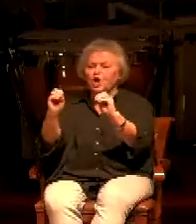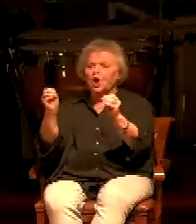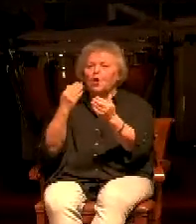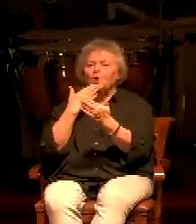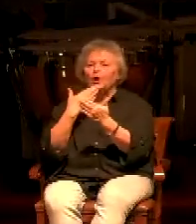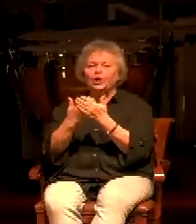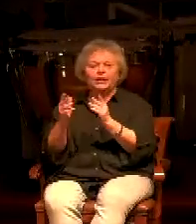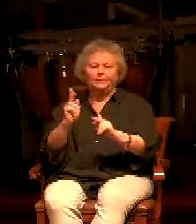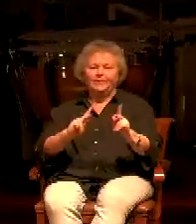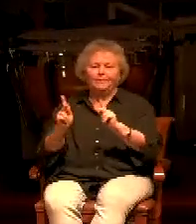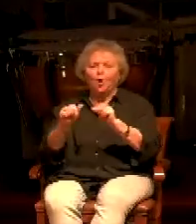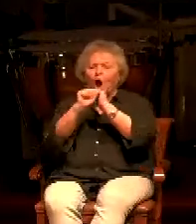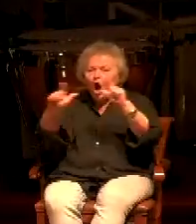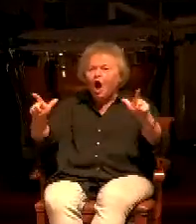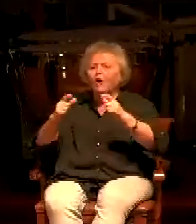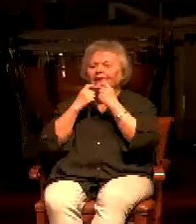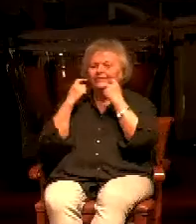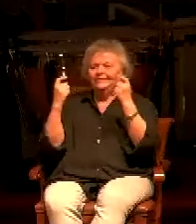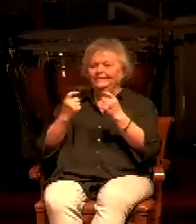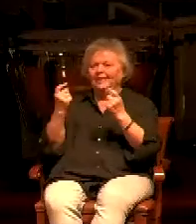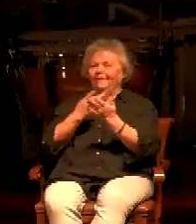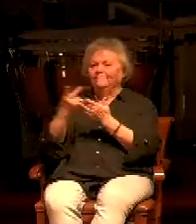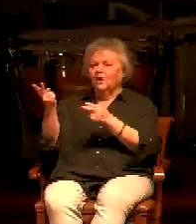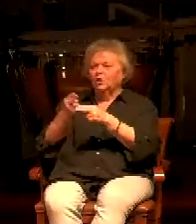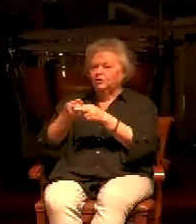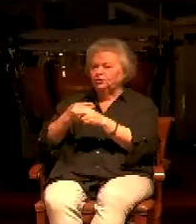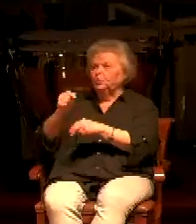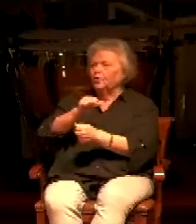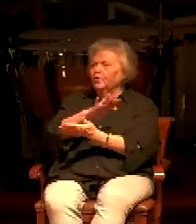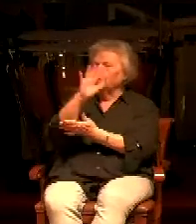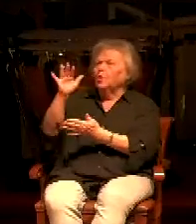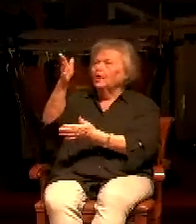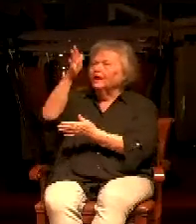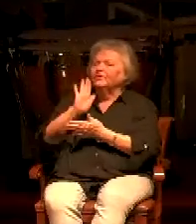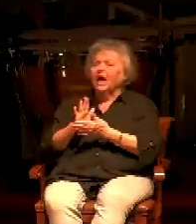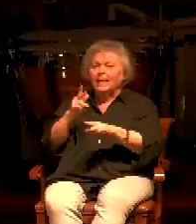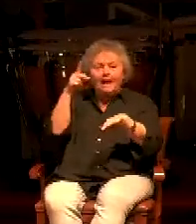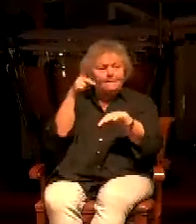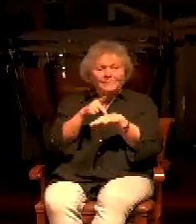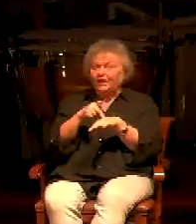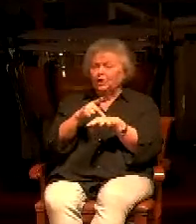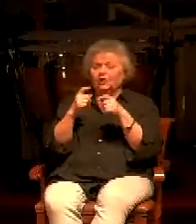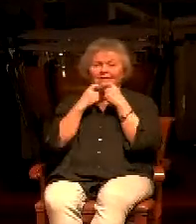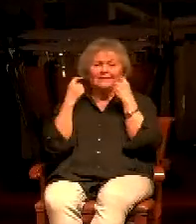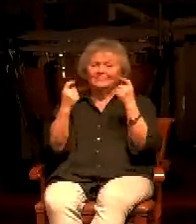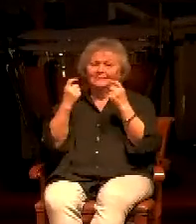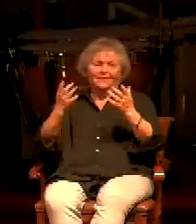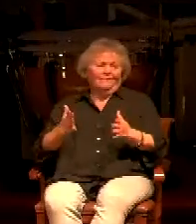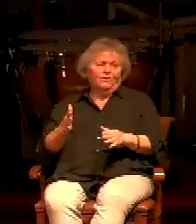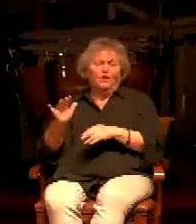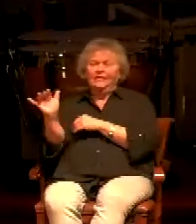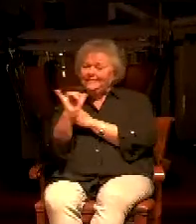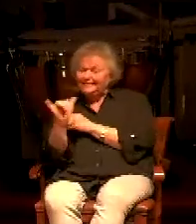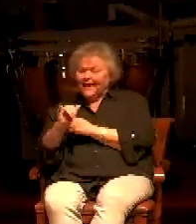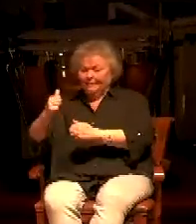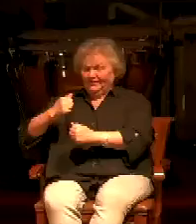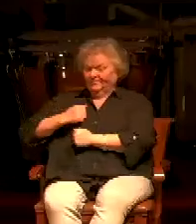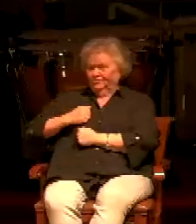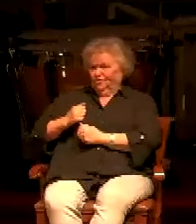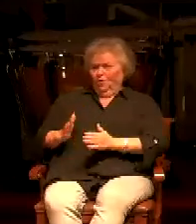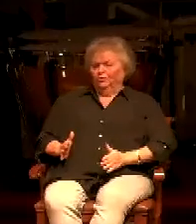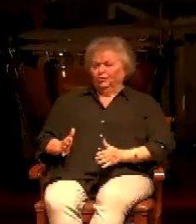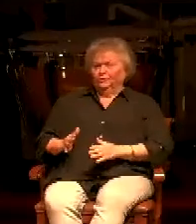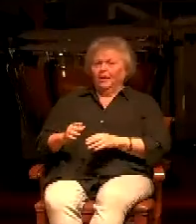have sinned and fallen short of the glory of God. No one is righteous, no, not one. Peter is just as sinful as the soldiers. Peter is just as broken